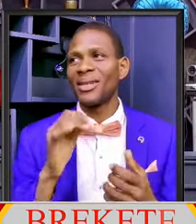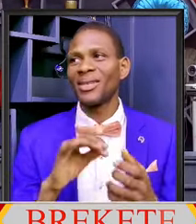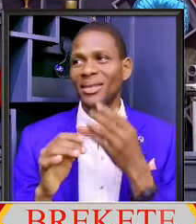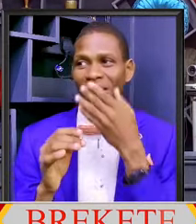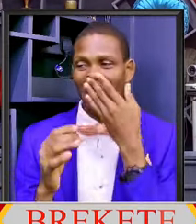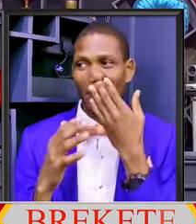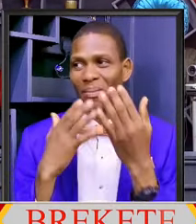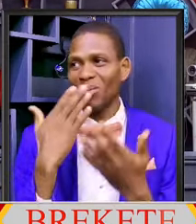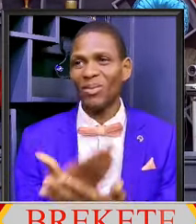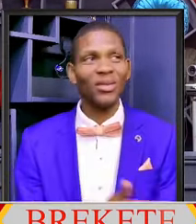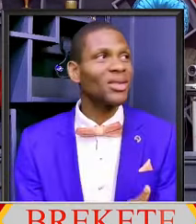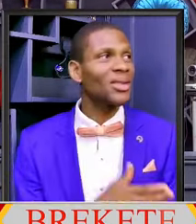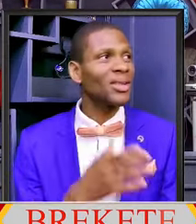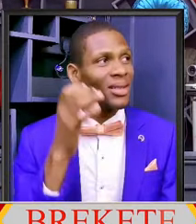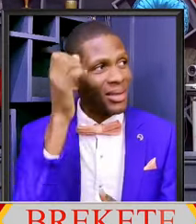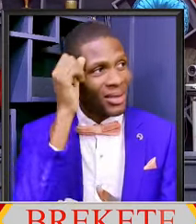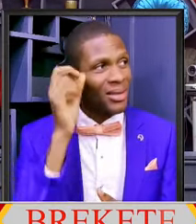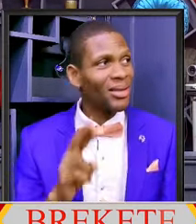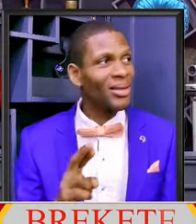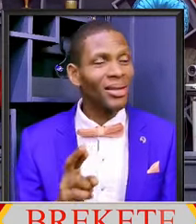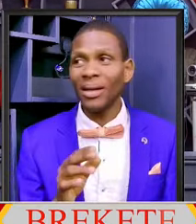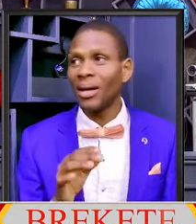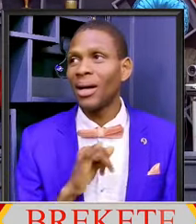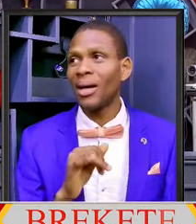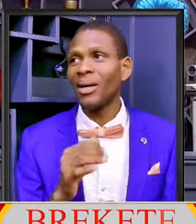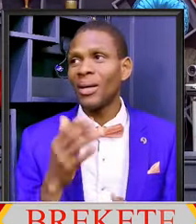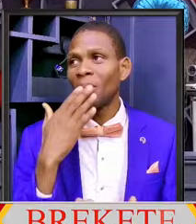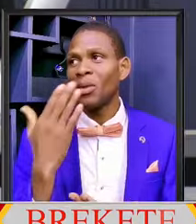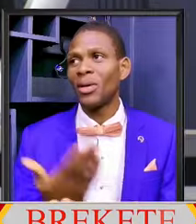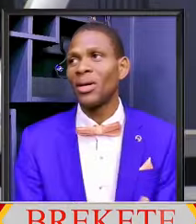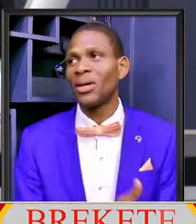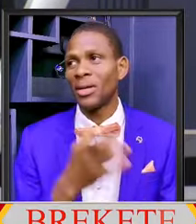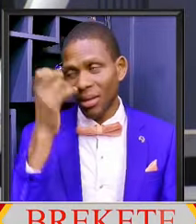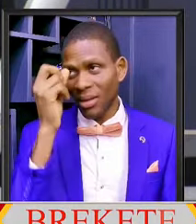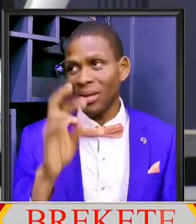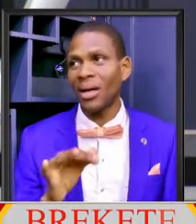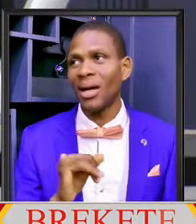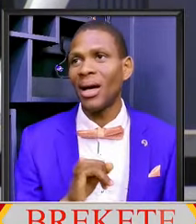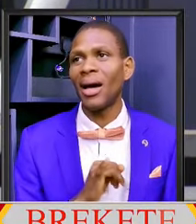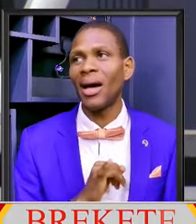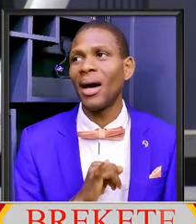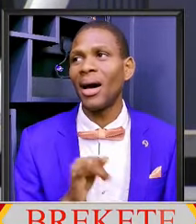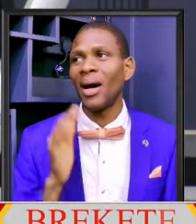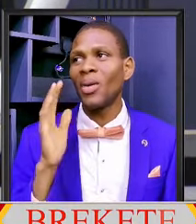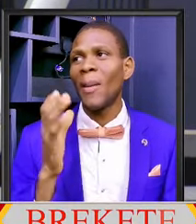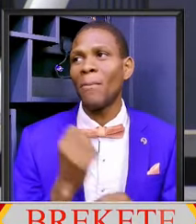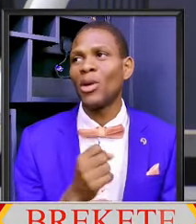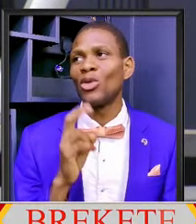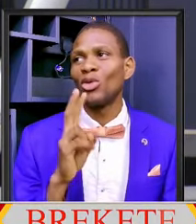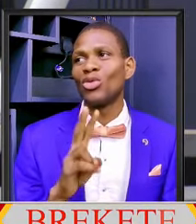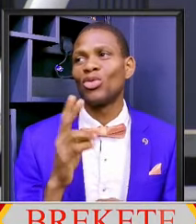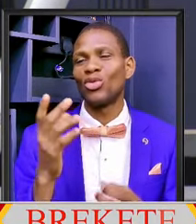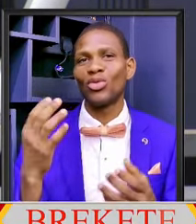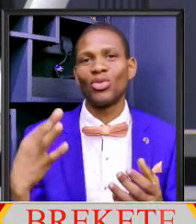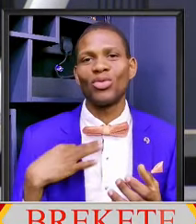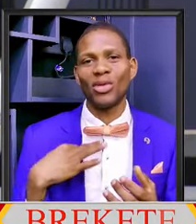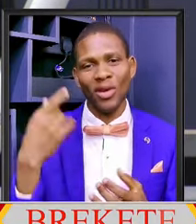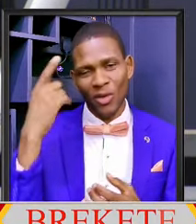sir. Talk to the mic, please, and don't drop it. Good morning, sir. Yes. Sir, I would make two dresses for